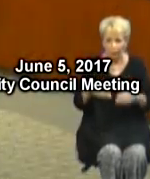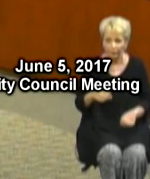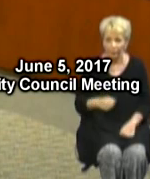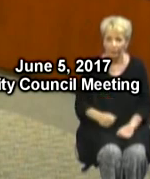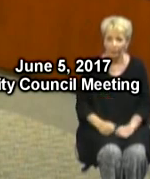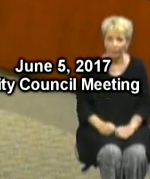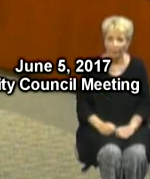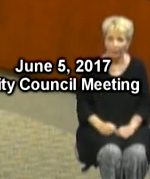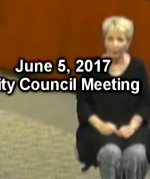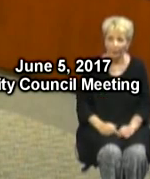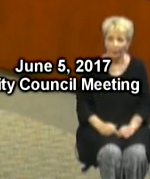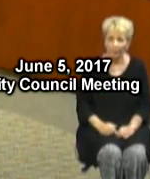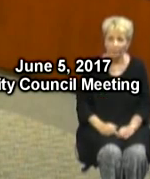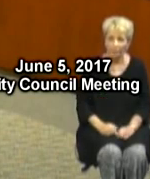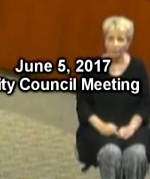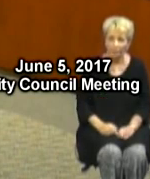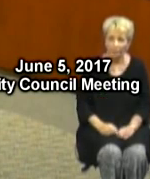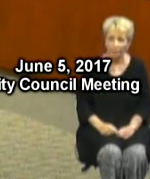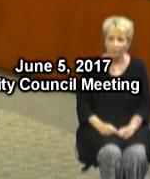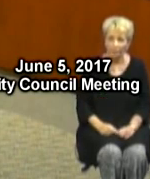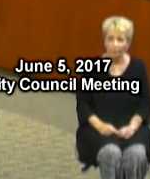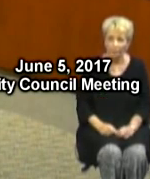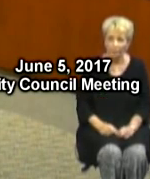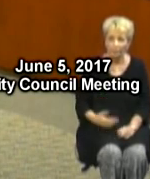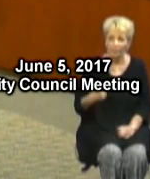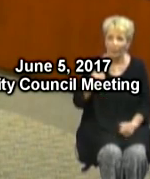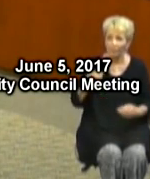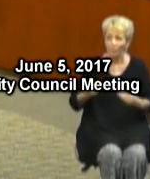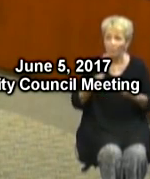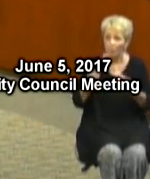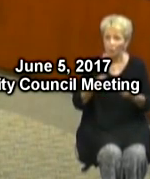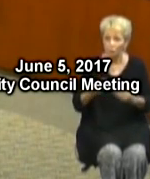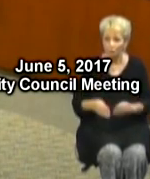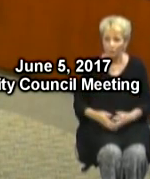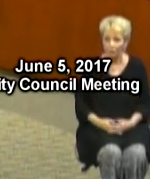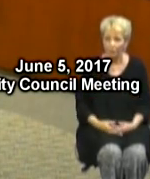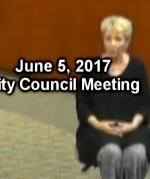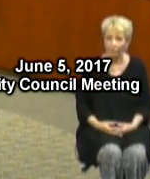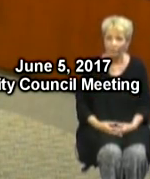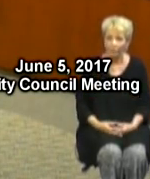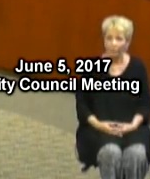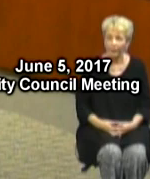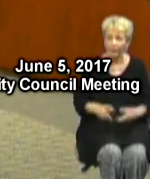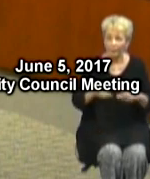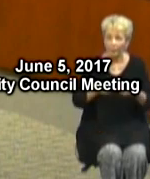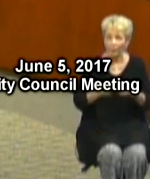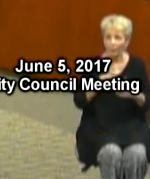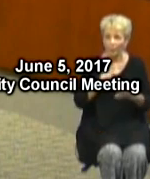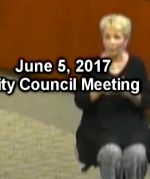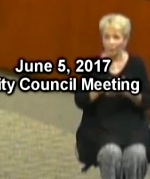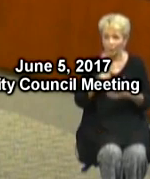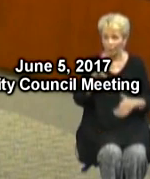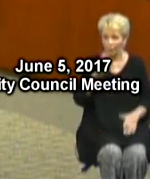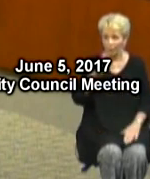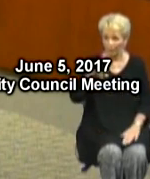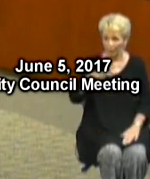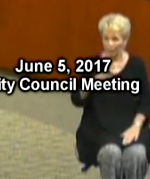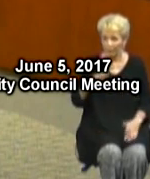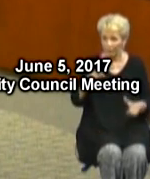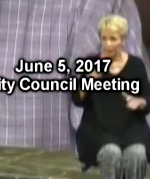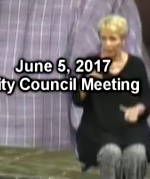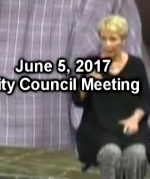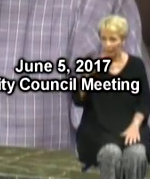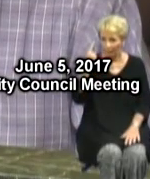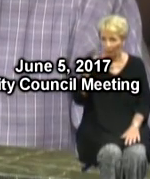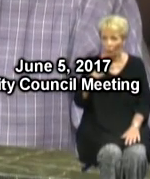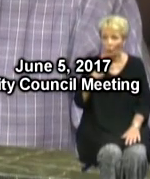Yep, that is true. Mm-hmm. Do I have a motion? Move to implement an umbrella 25-mile-per-hour speed limit